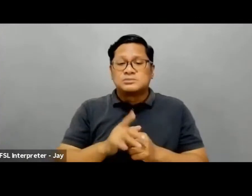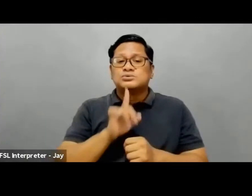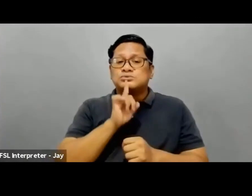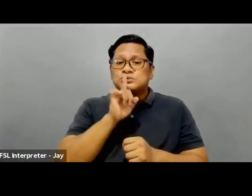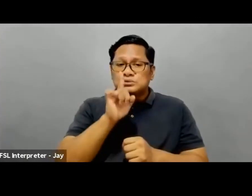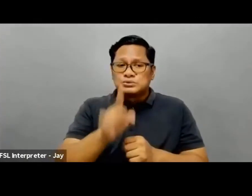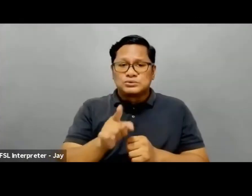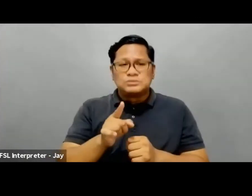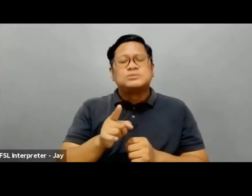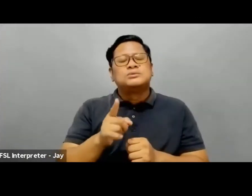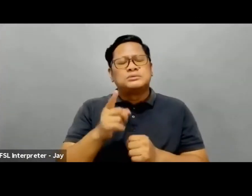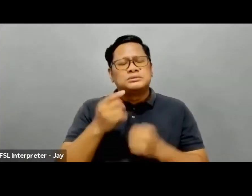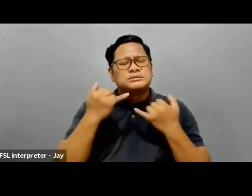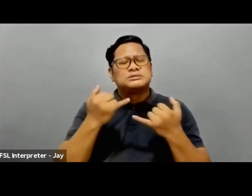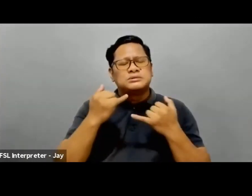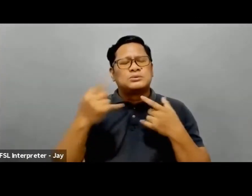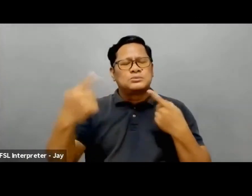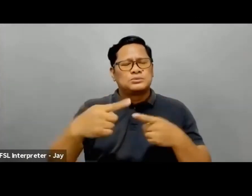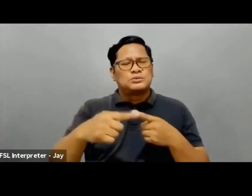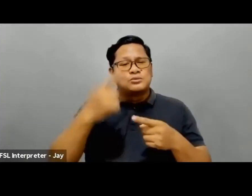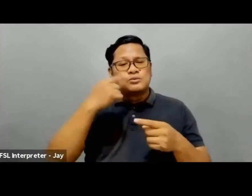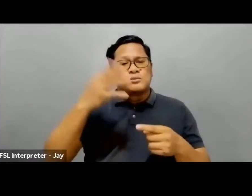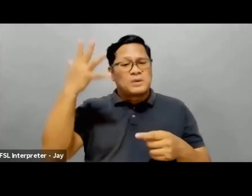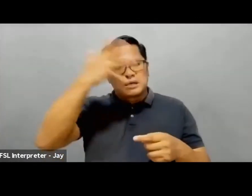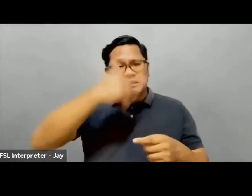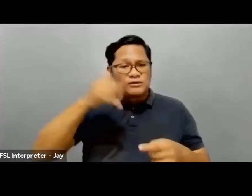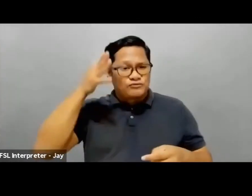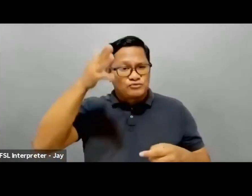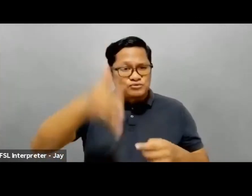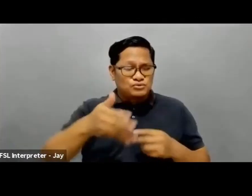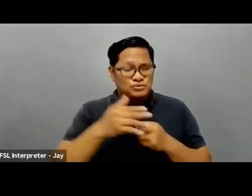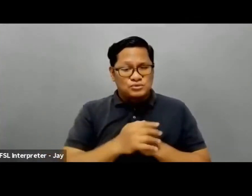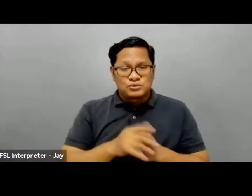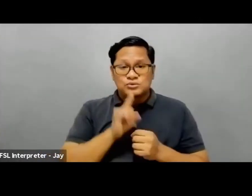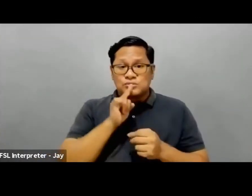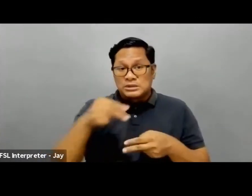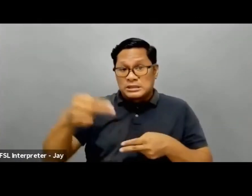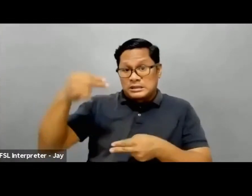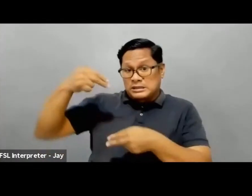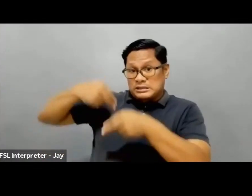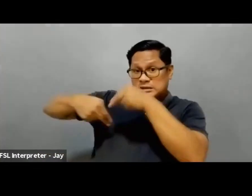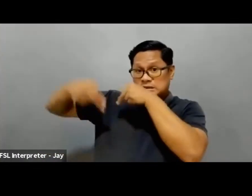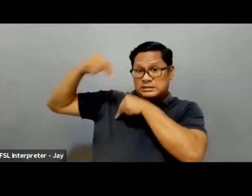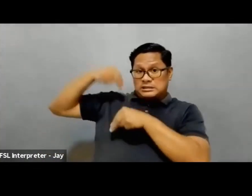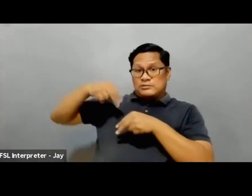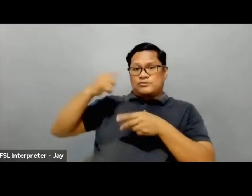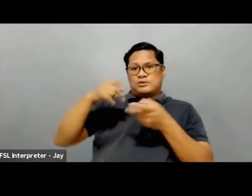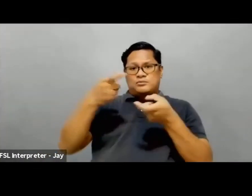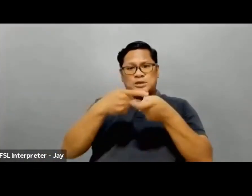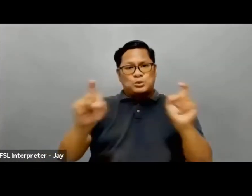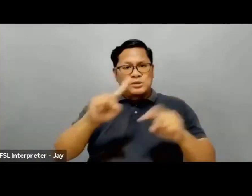better normal nga, better future nga, no? Which takes us back again to some of the big questions that are